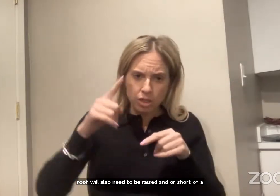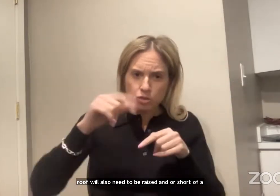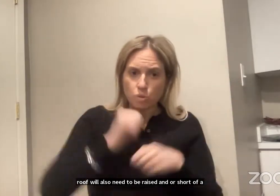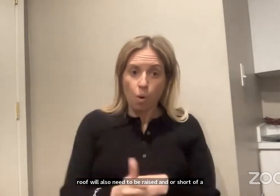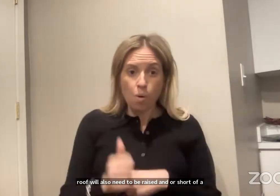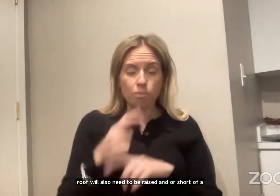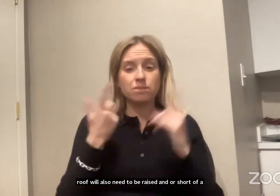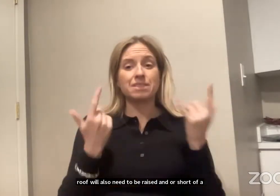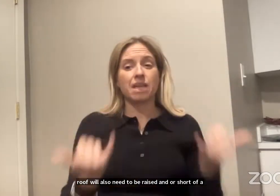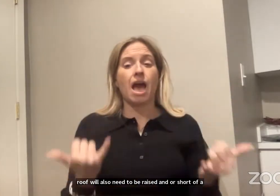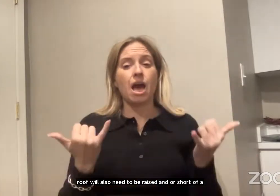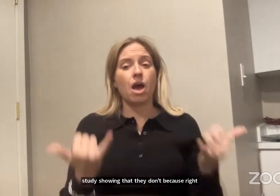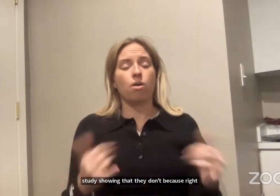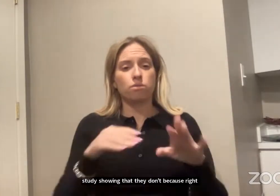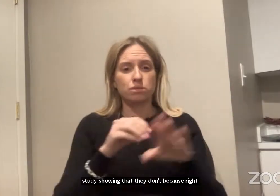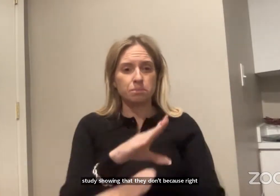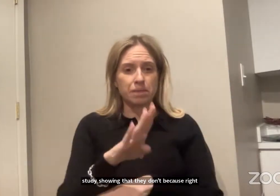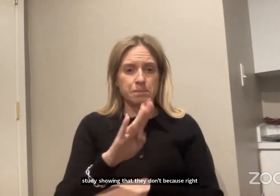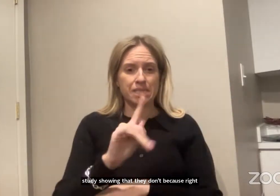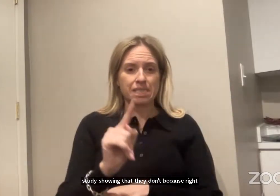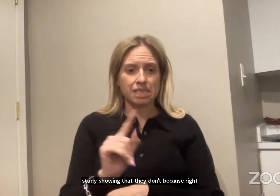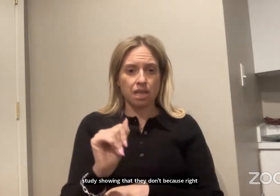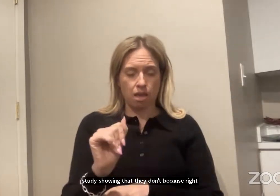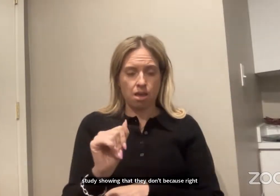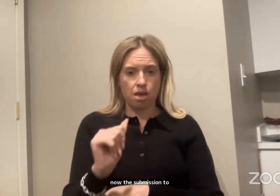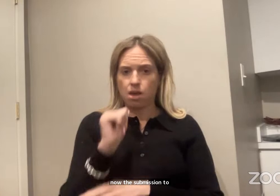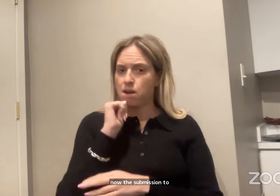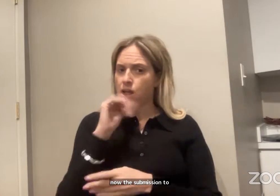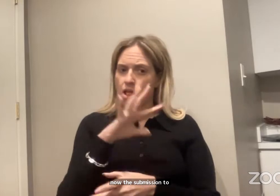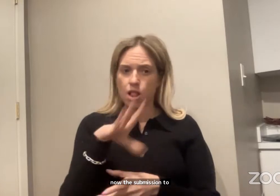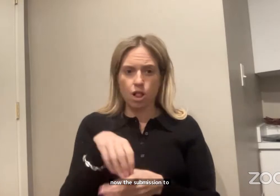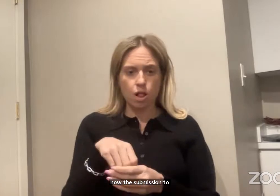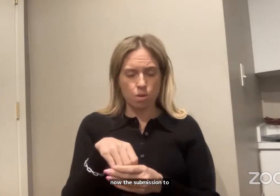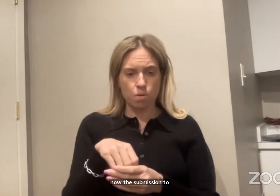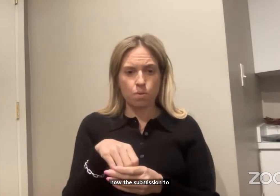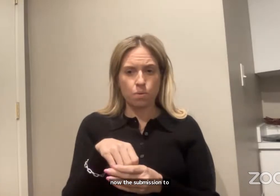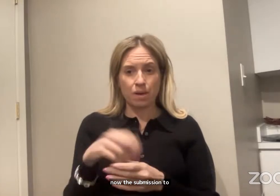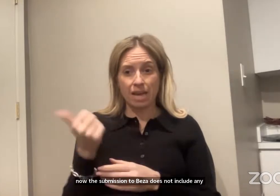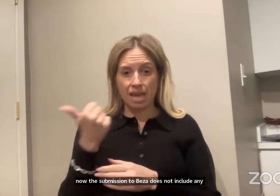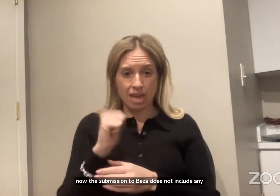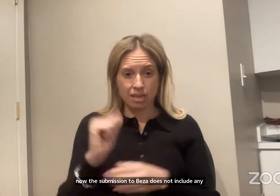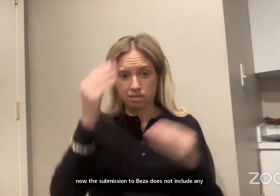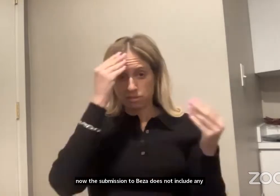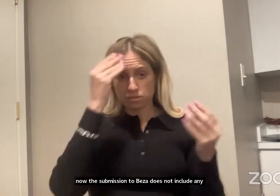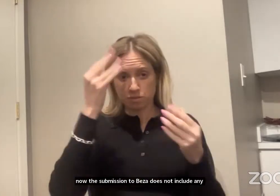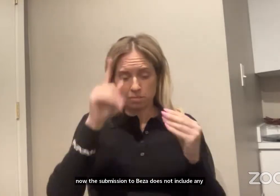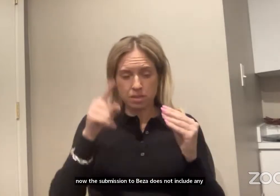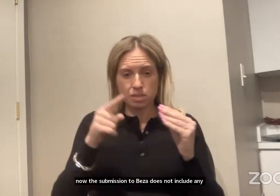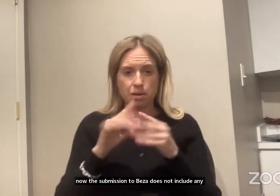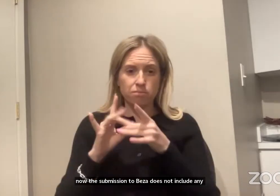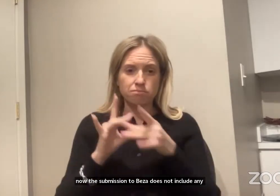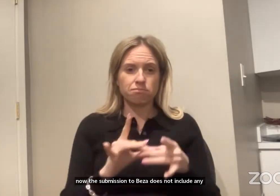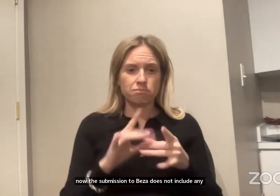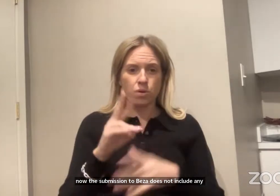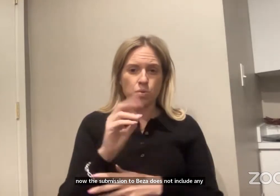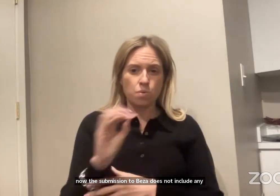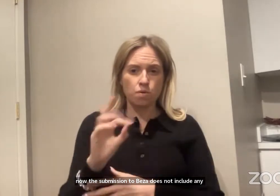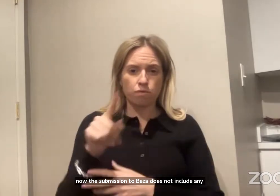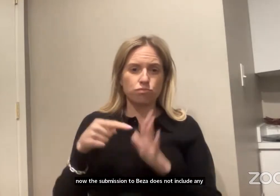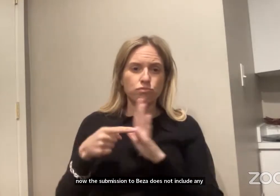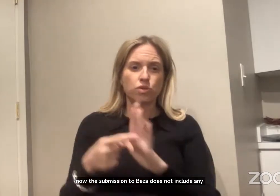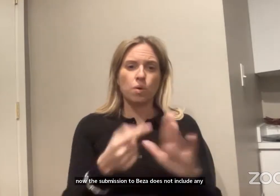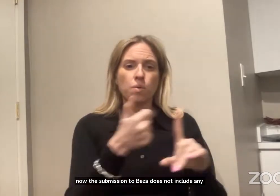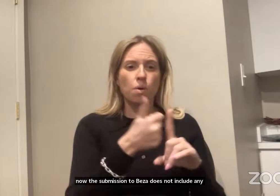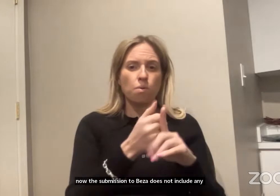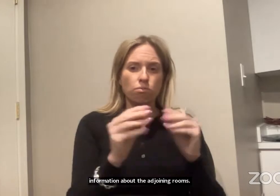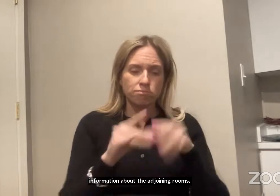the submission to BZA does not include any information about the adjoining roofs. They just show their own property.